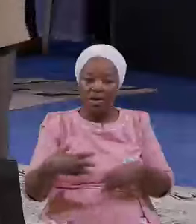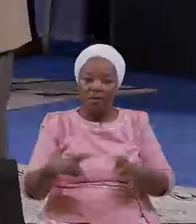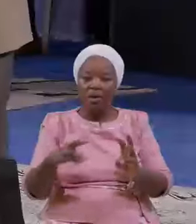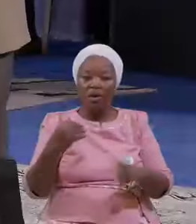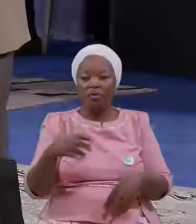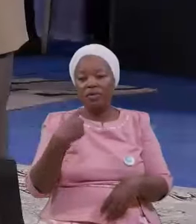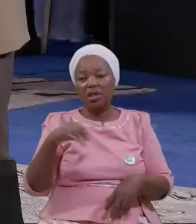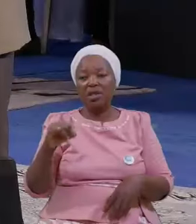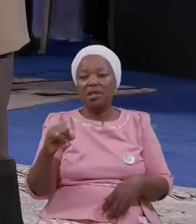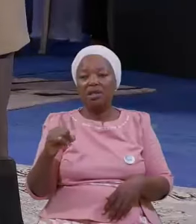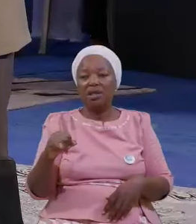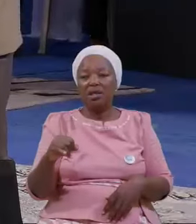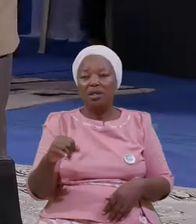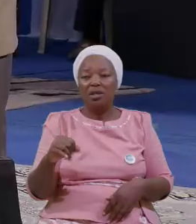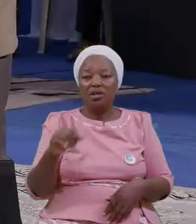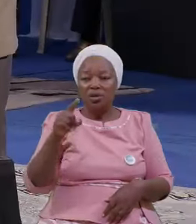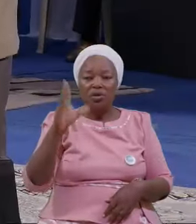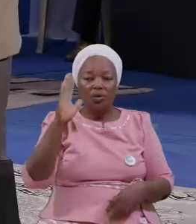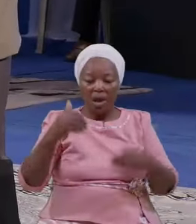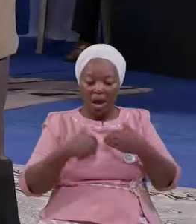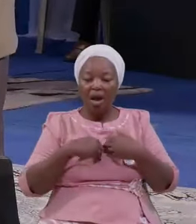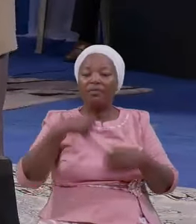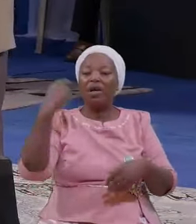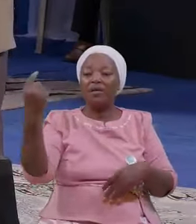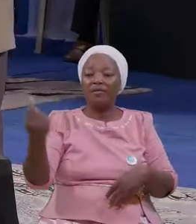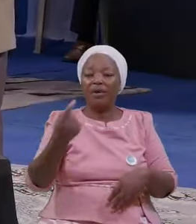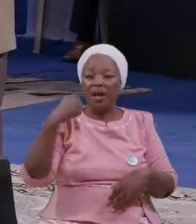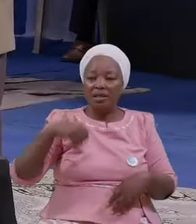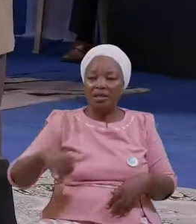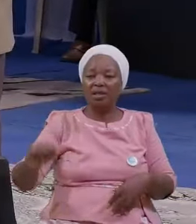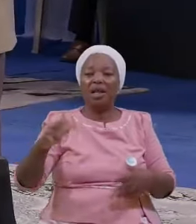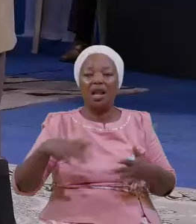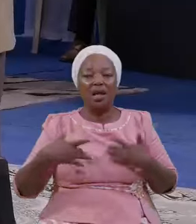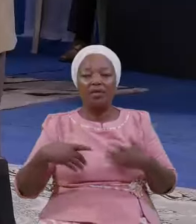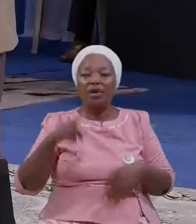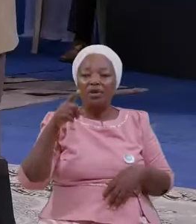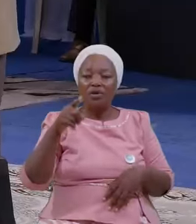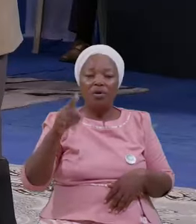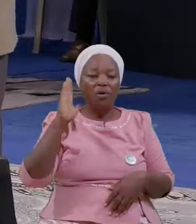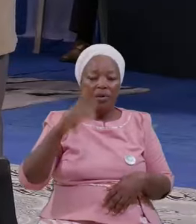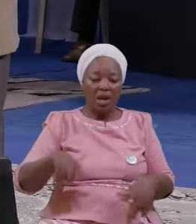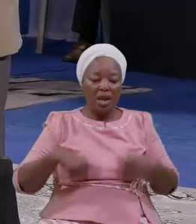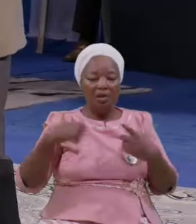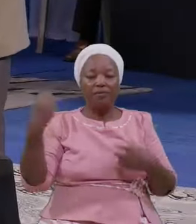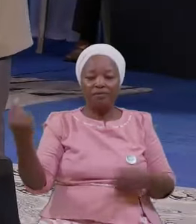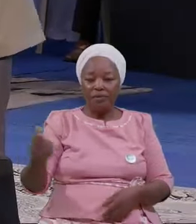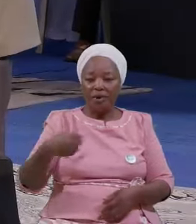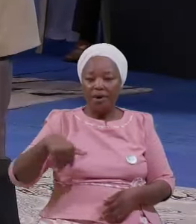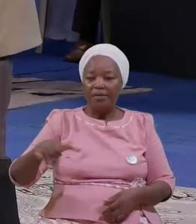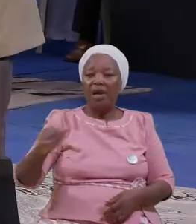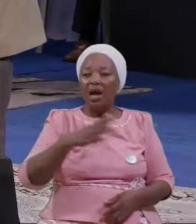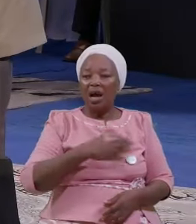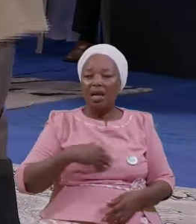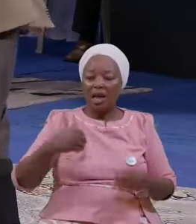he will have everlasting life. He will live forever. He will have